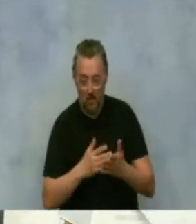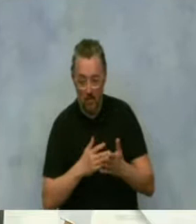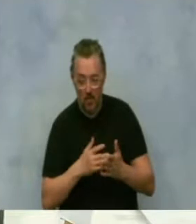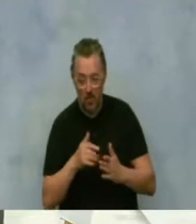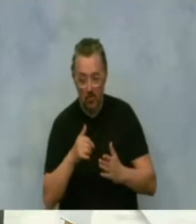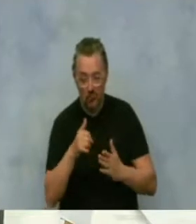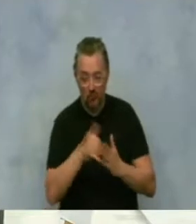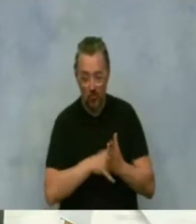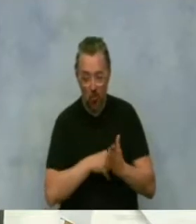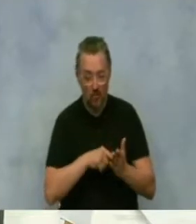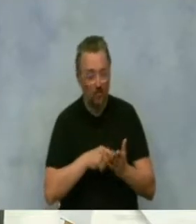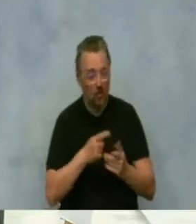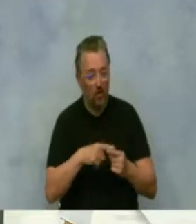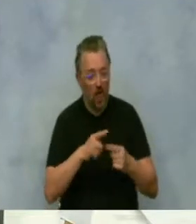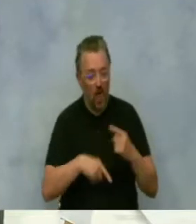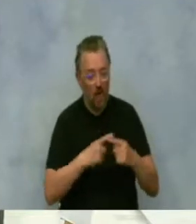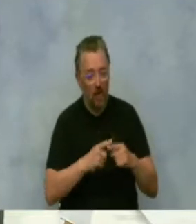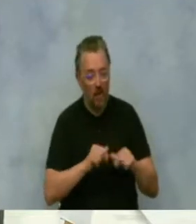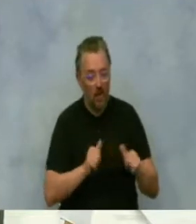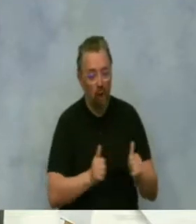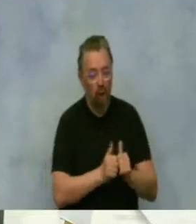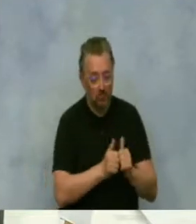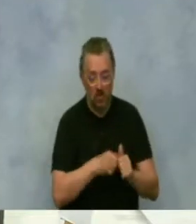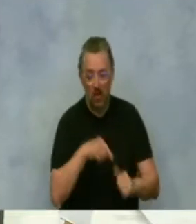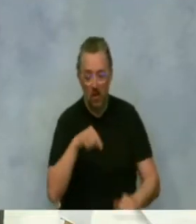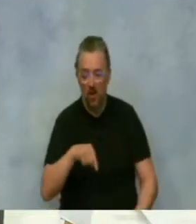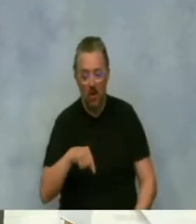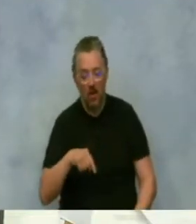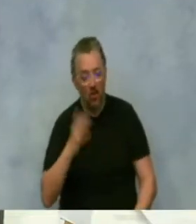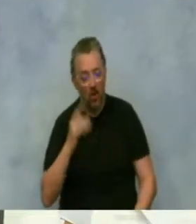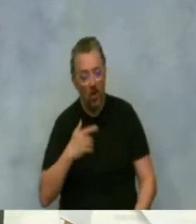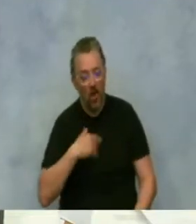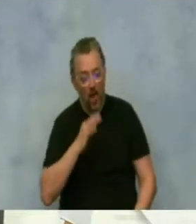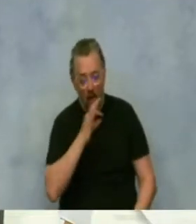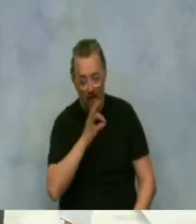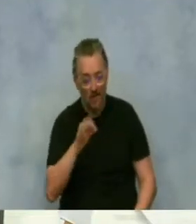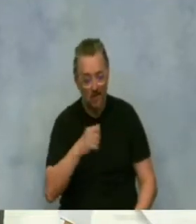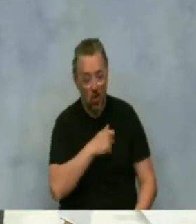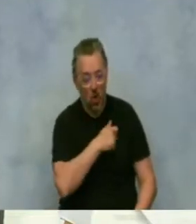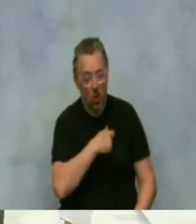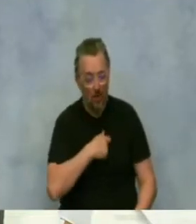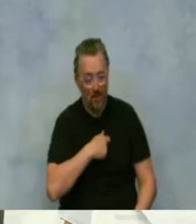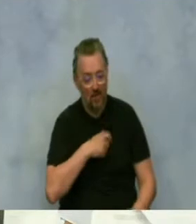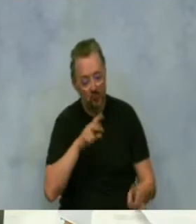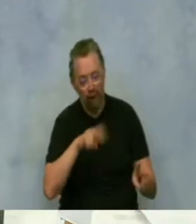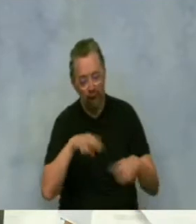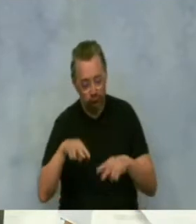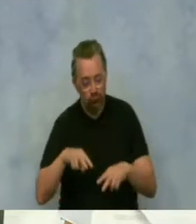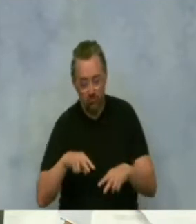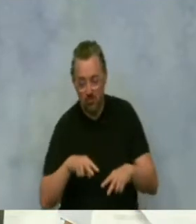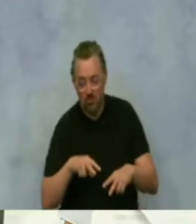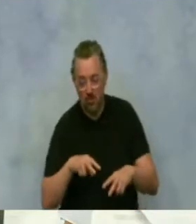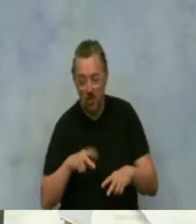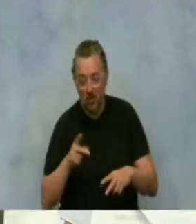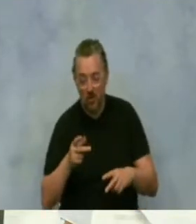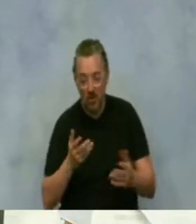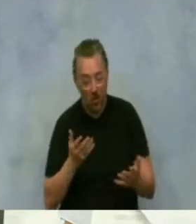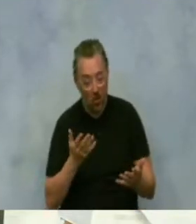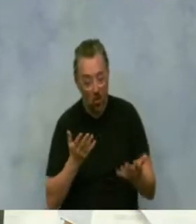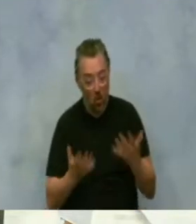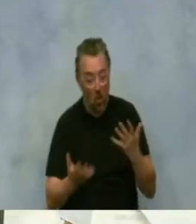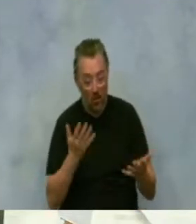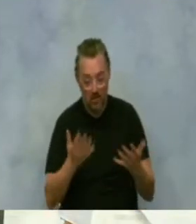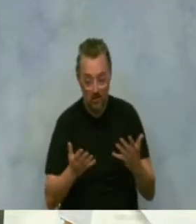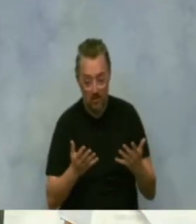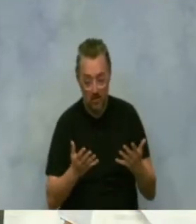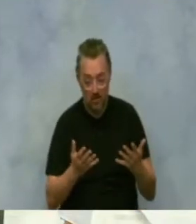annual assurance statement, this is just one of the reports that maybe we bring to committee to make sure committee's got oversight of where we are comparatively. The comparison is